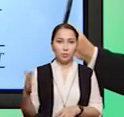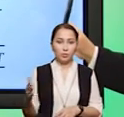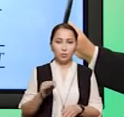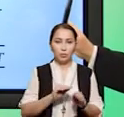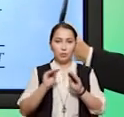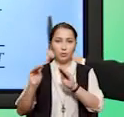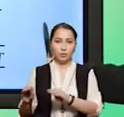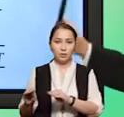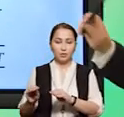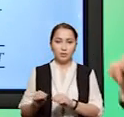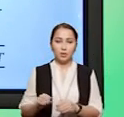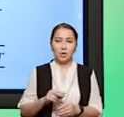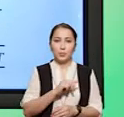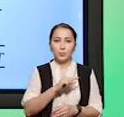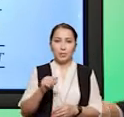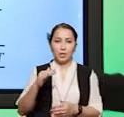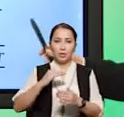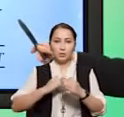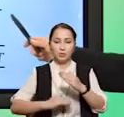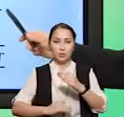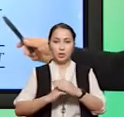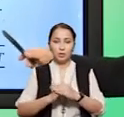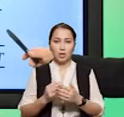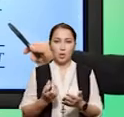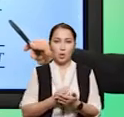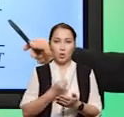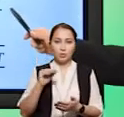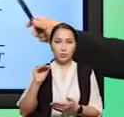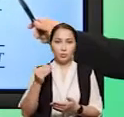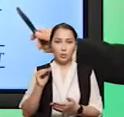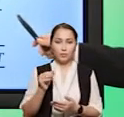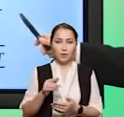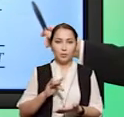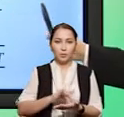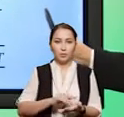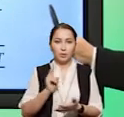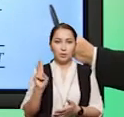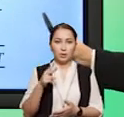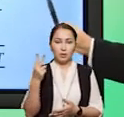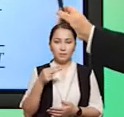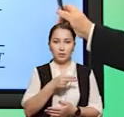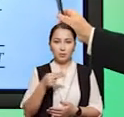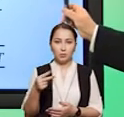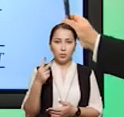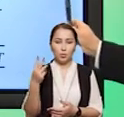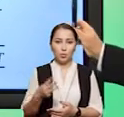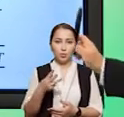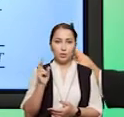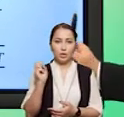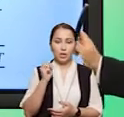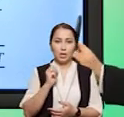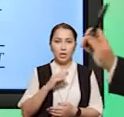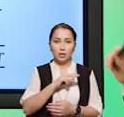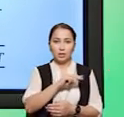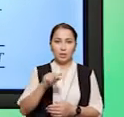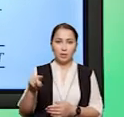tomoniga o'tkazamiz. Maxrajiga tushadi. Hosil bo'lgan formulamiz V o'rtacha kvadrat teng bo'ladi 3kt